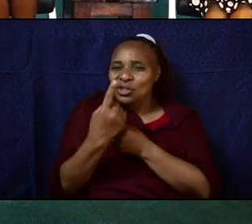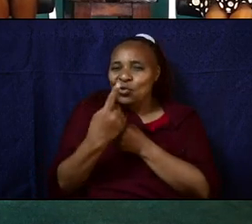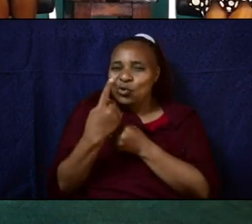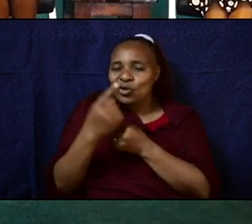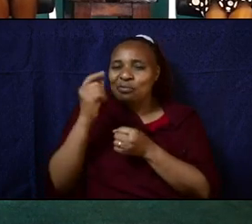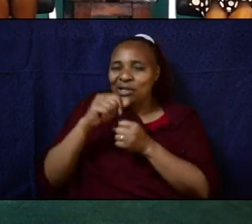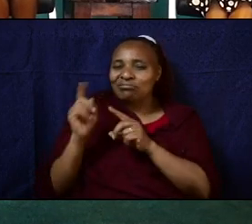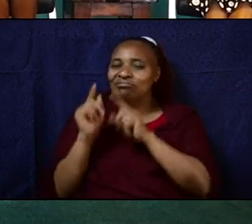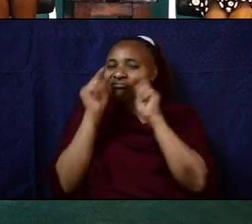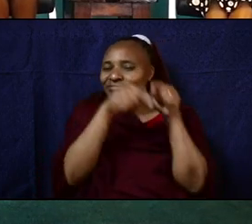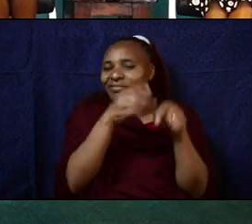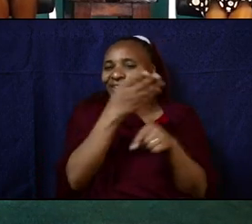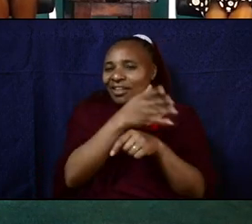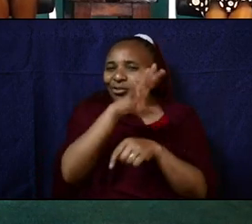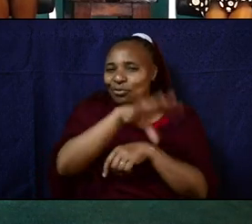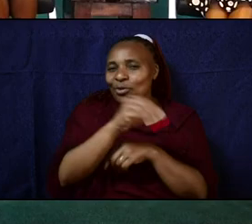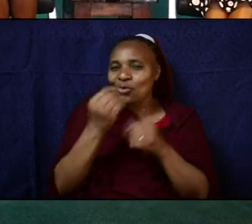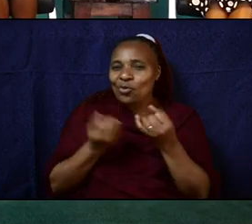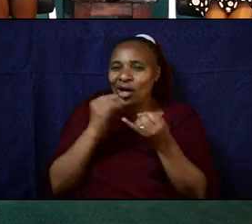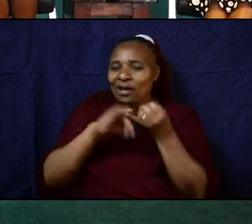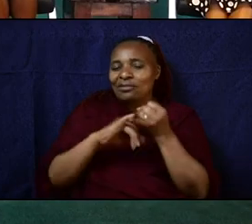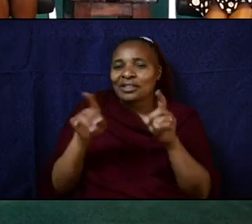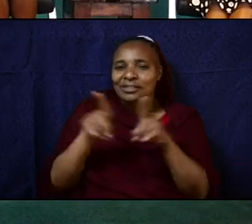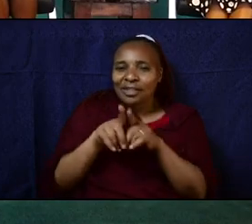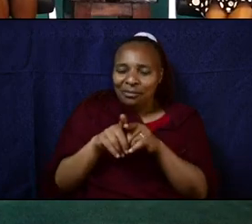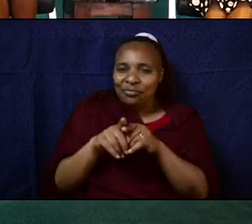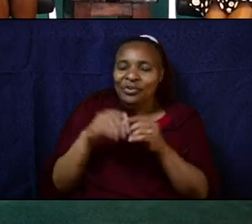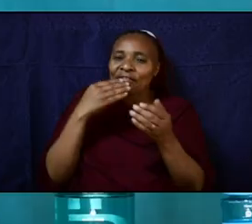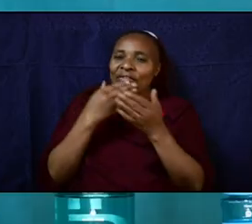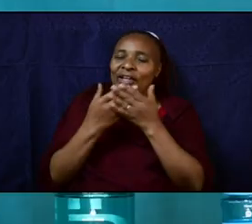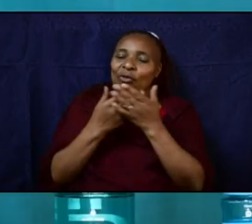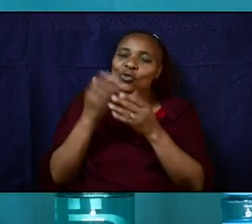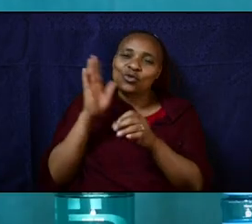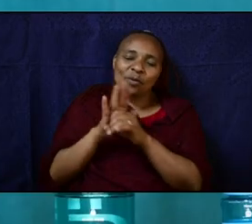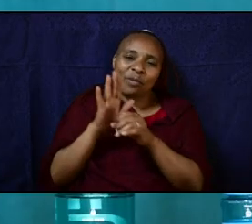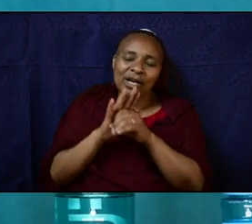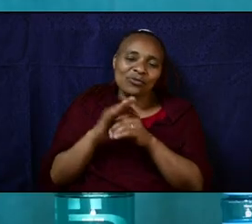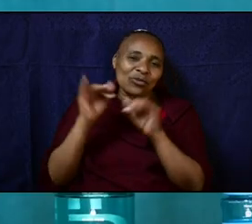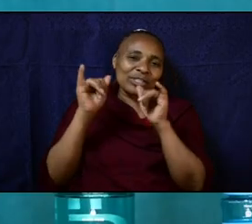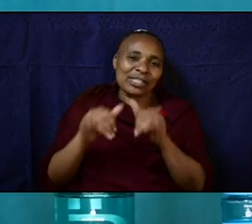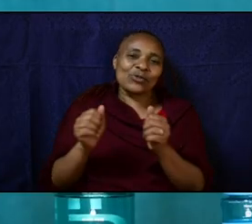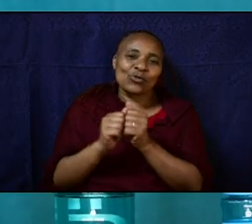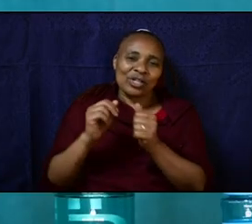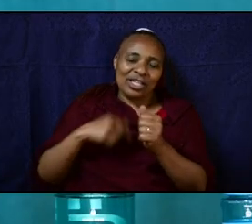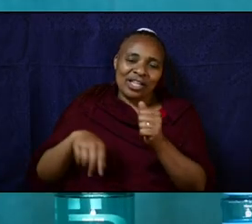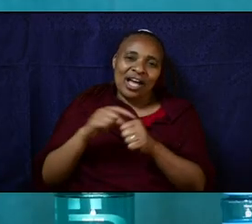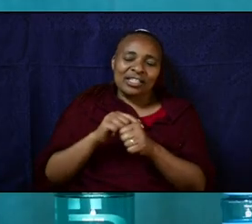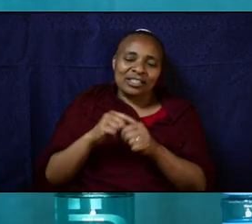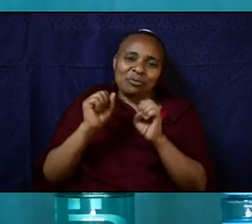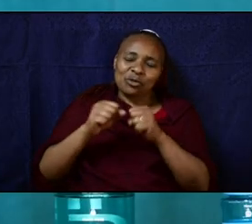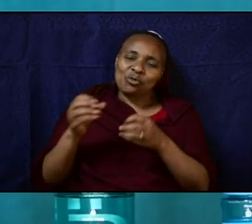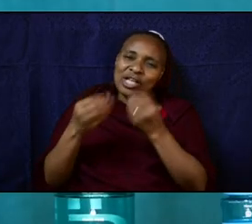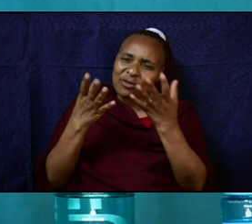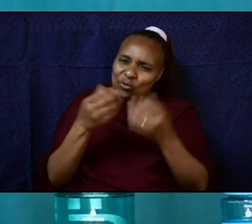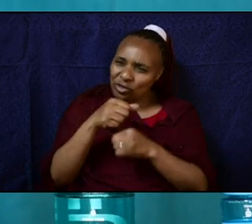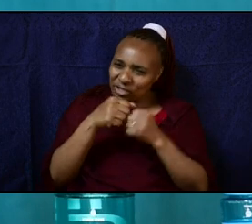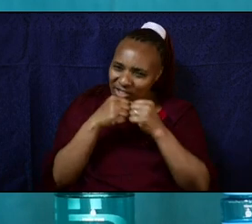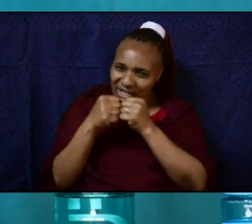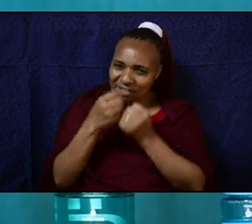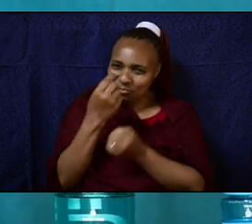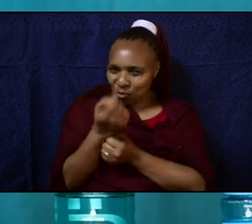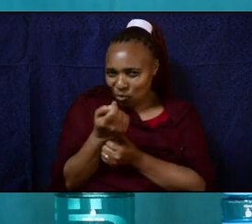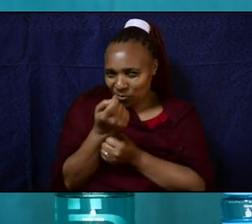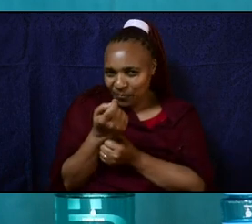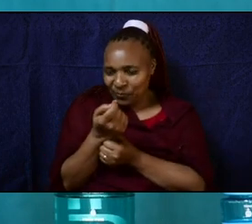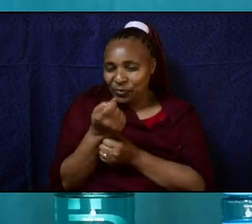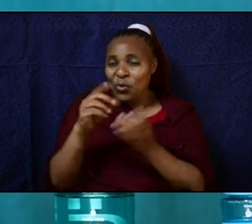Anyway, thank you so much for staying with us for our lesson today. And I'd like to give you a challenge. As we've